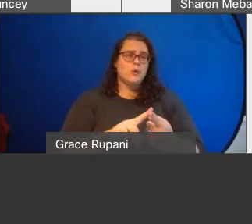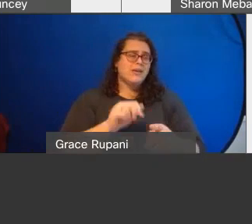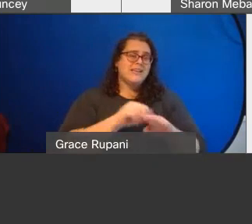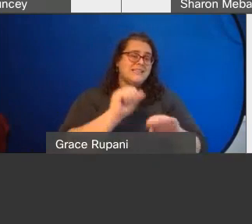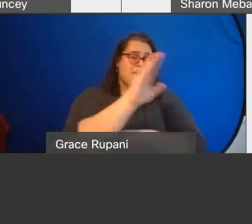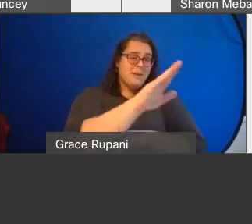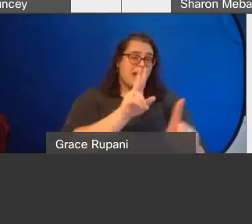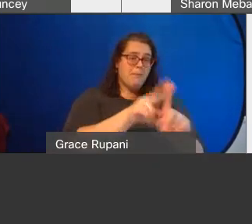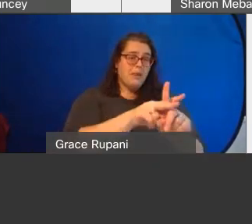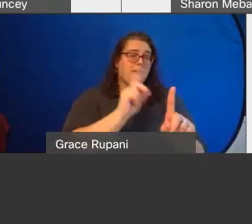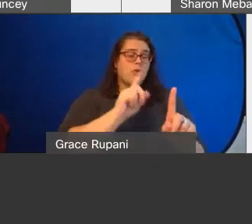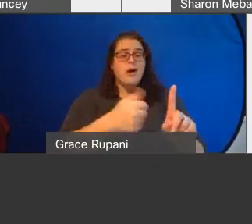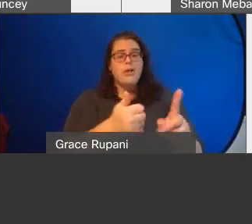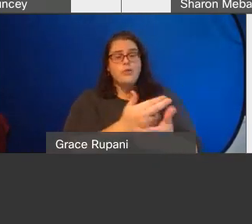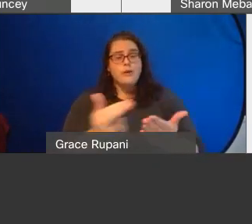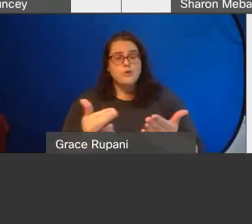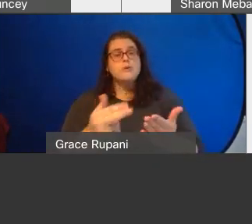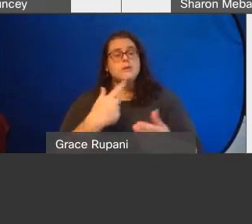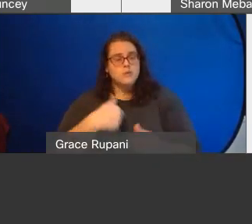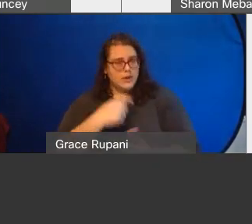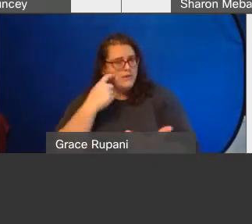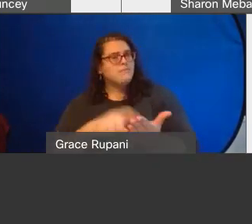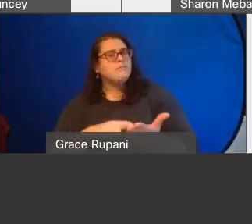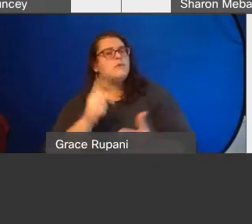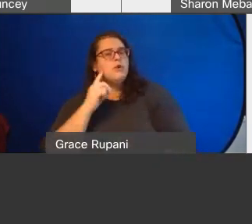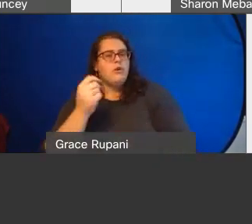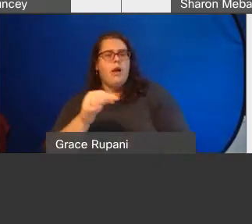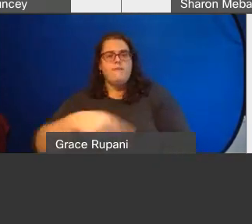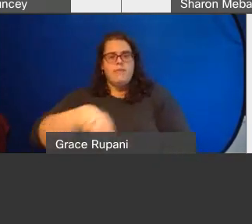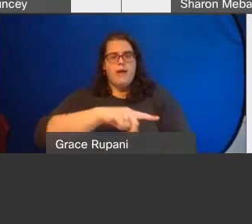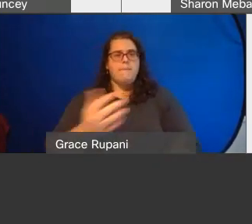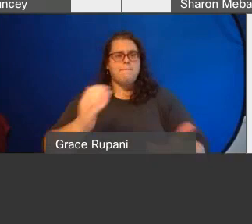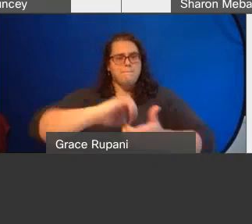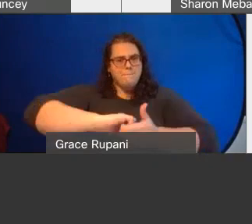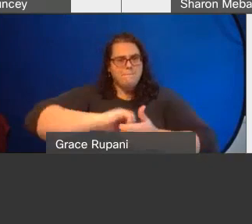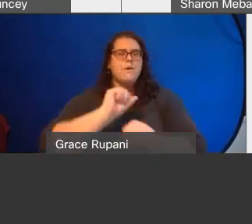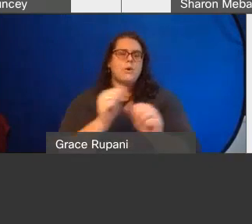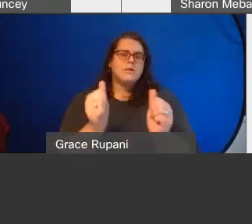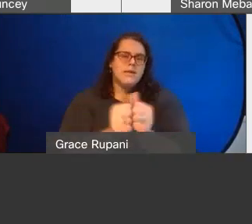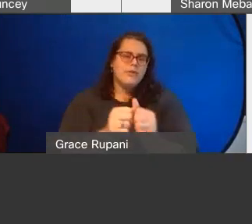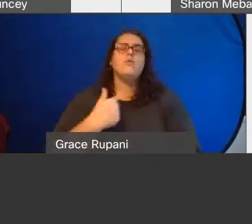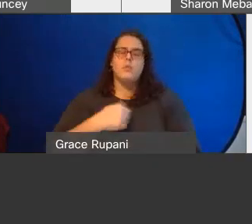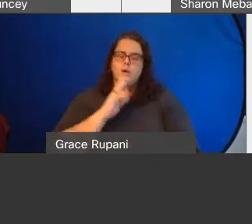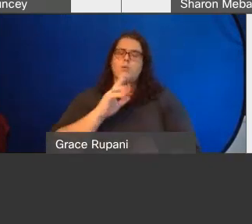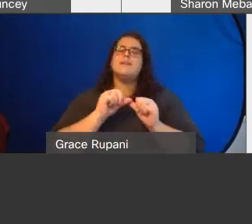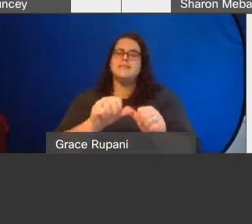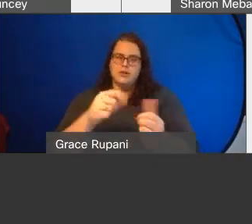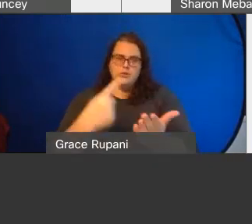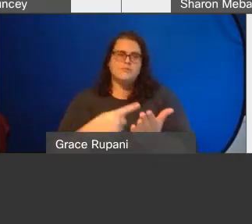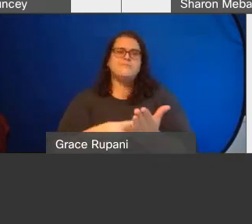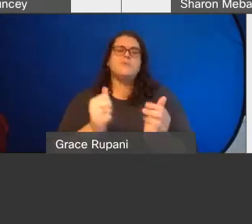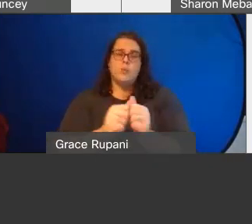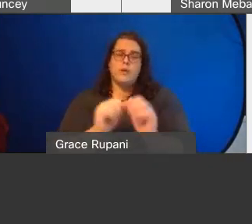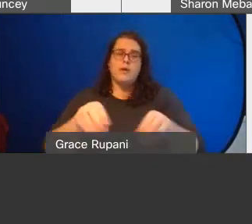apply for those additional resources. So, we'll continue to have this discussion with the Provider Coalition as to what resources that